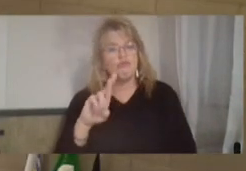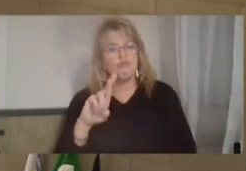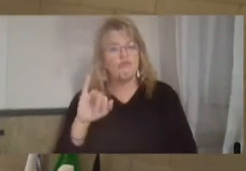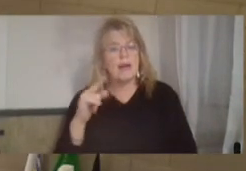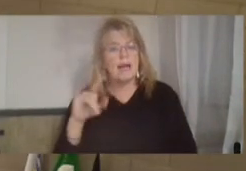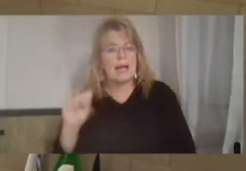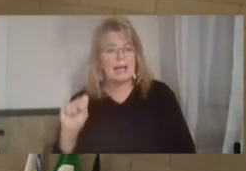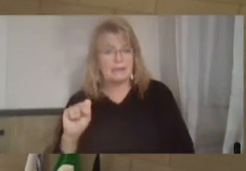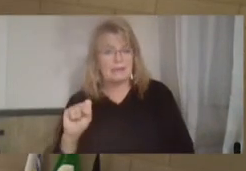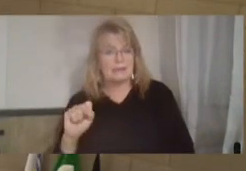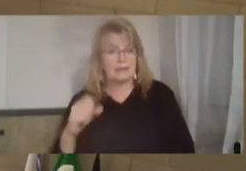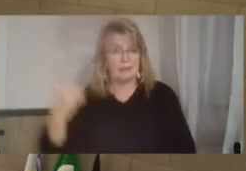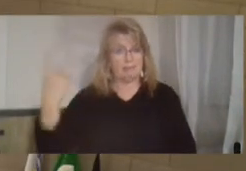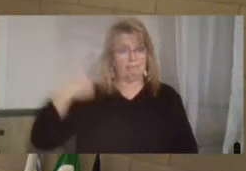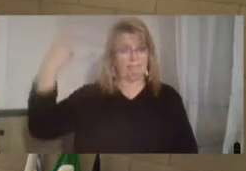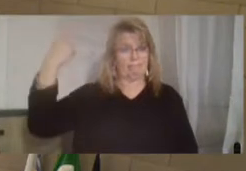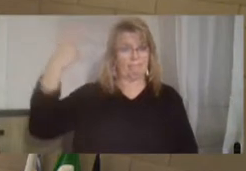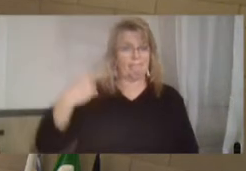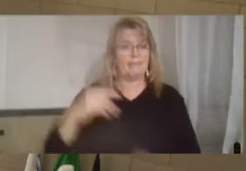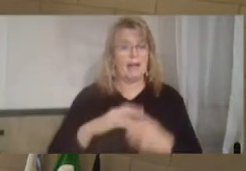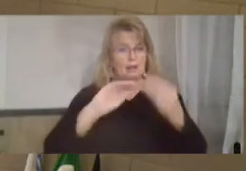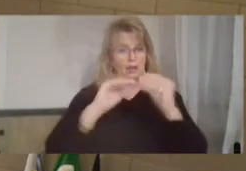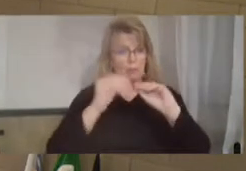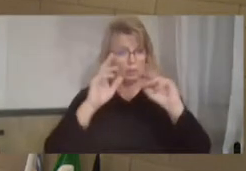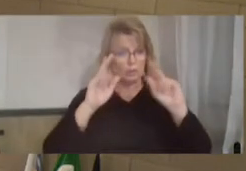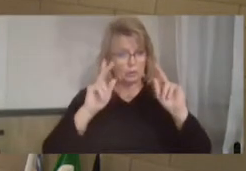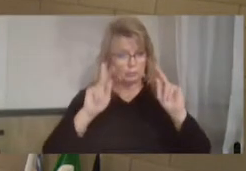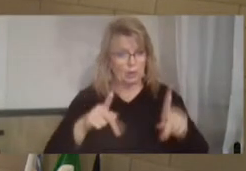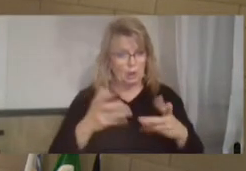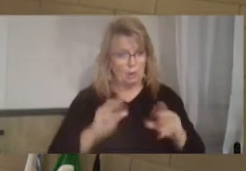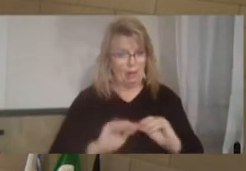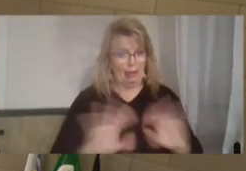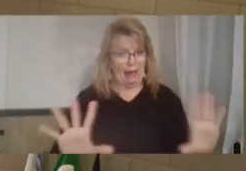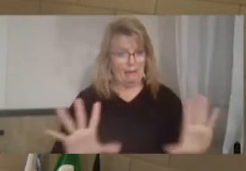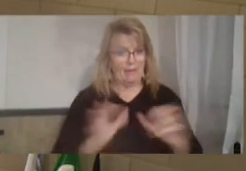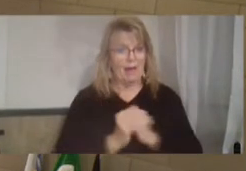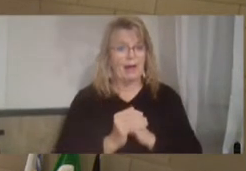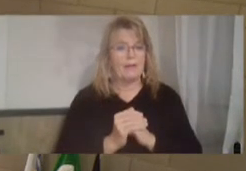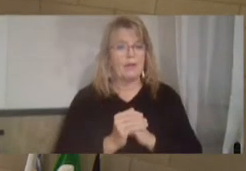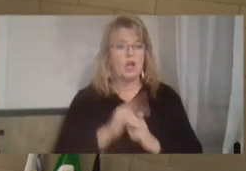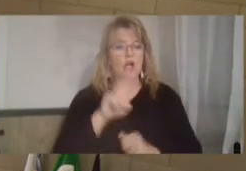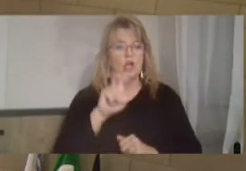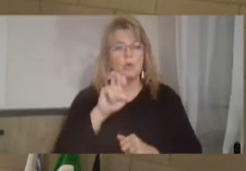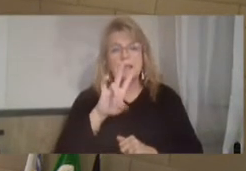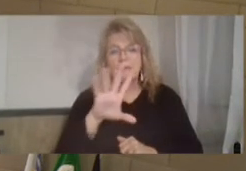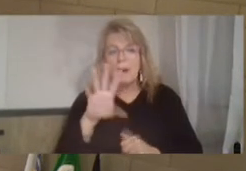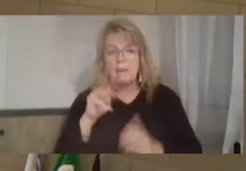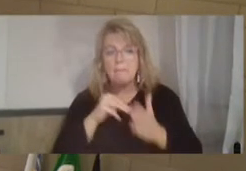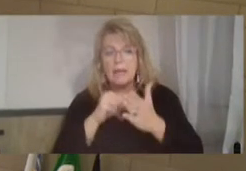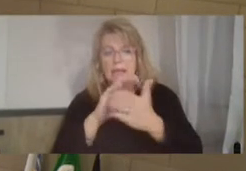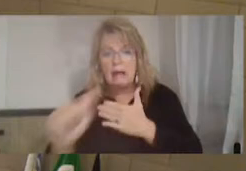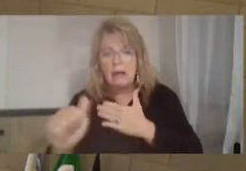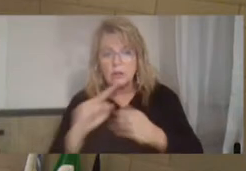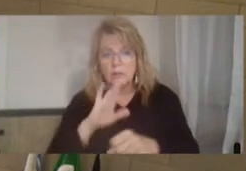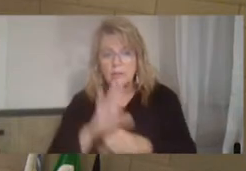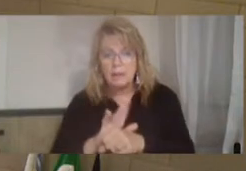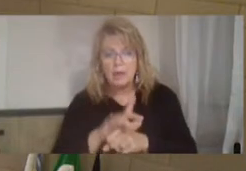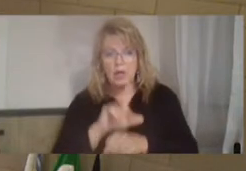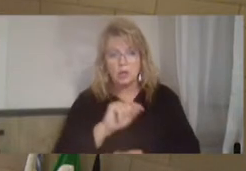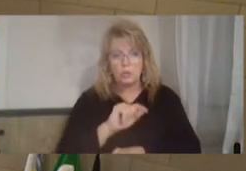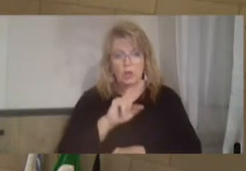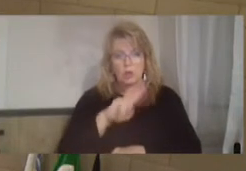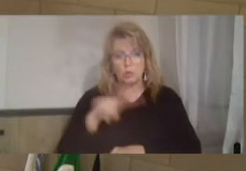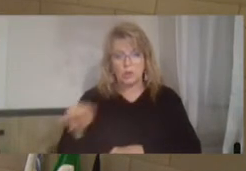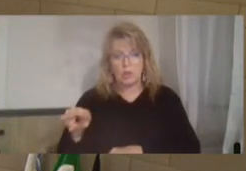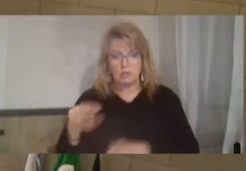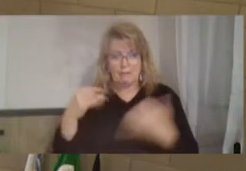at as the numbers guy, I want to clarify. We had a $275 million commitment in 2022, and we have one